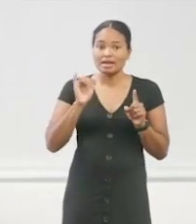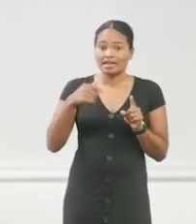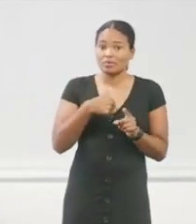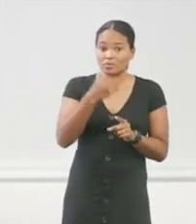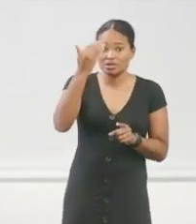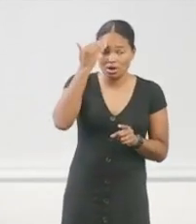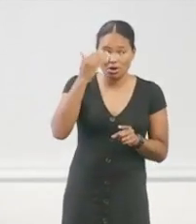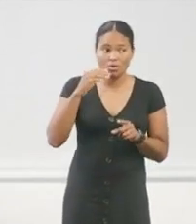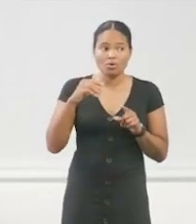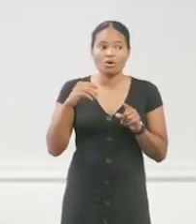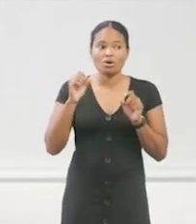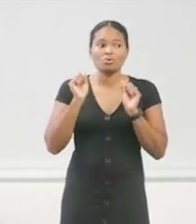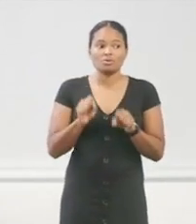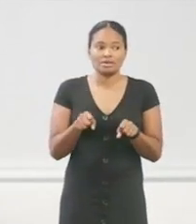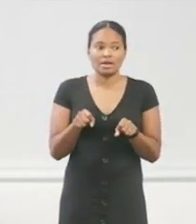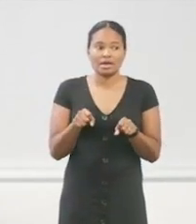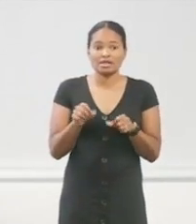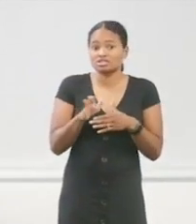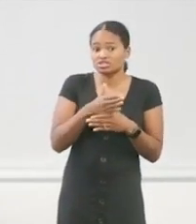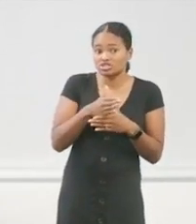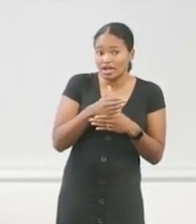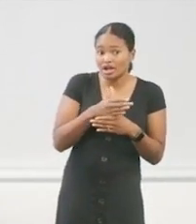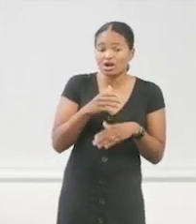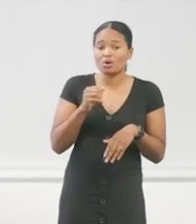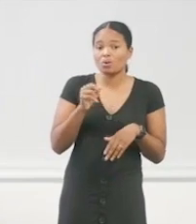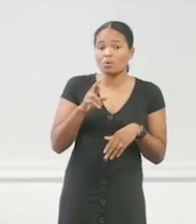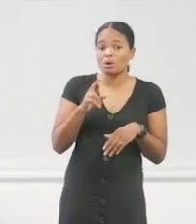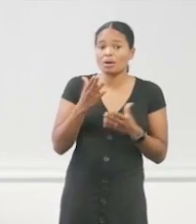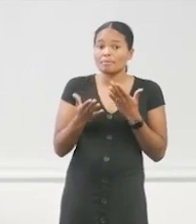decryptor keys that we may be able to share, or we may be able to point you